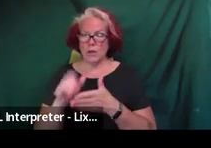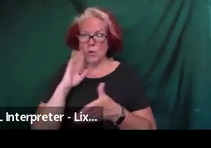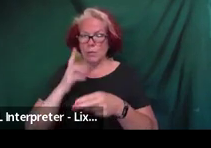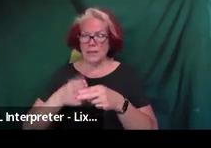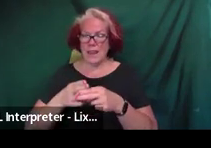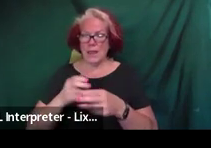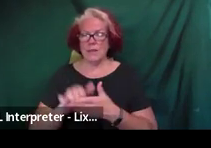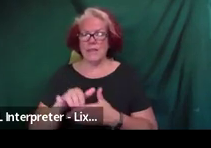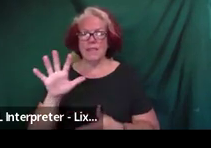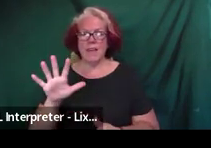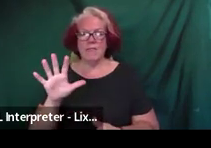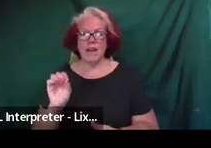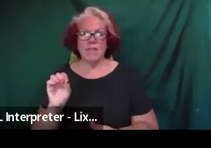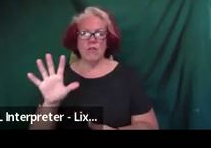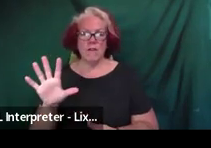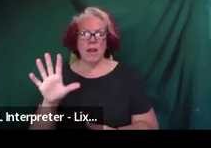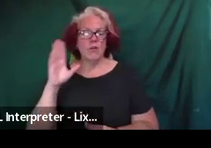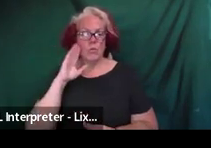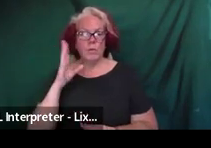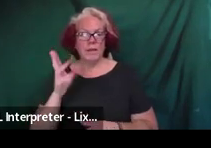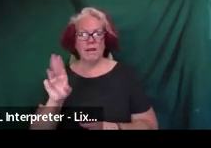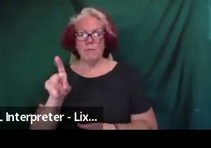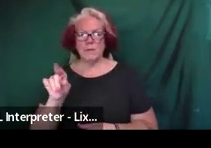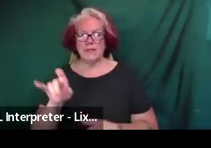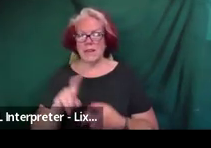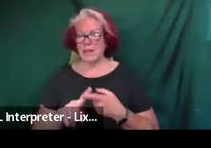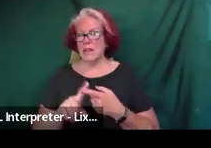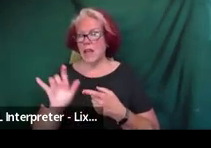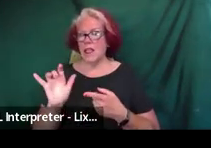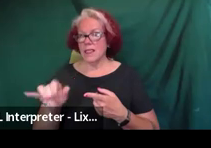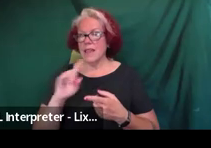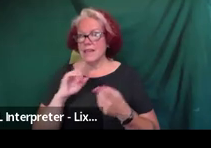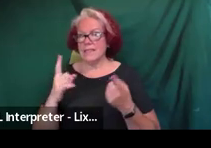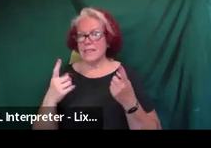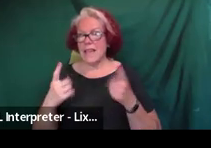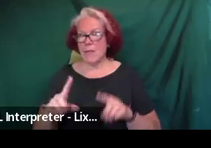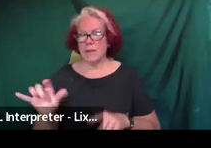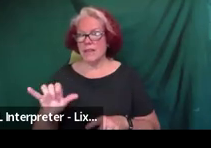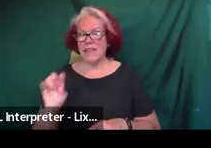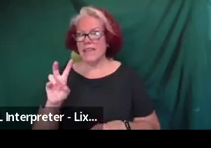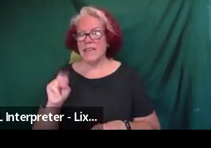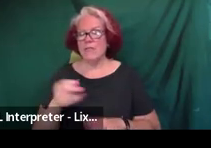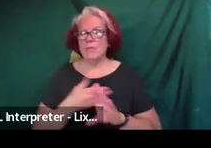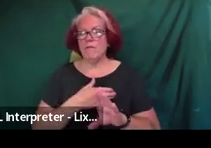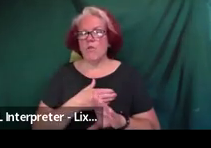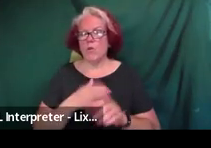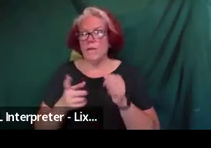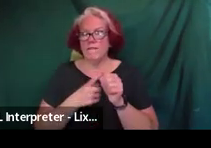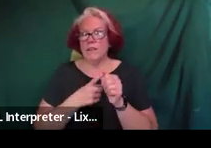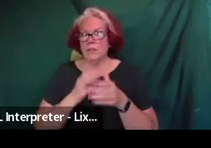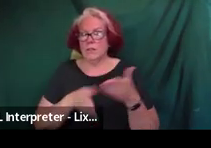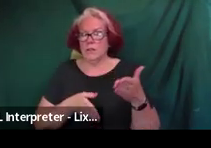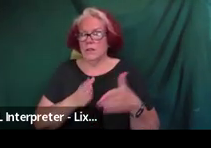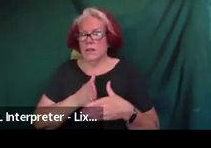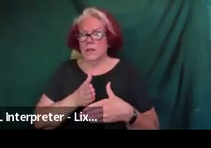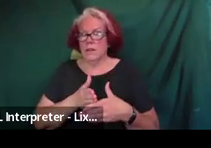505 would be updated accordingly. So that is happening. Even before we finish the first interim, we're in the process now